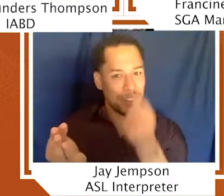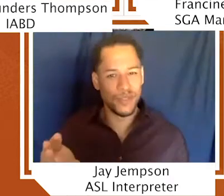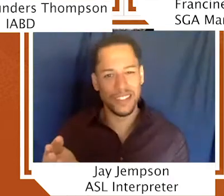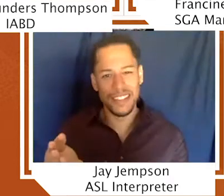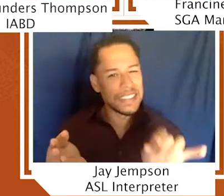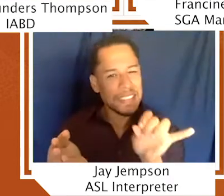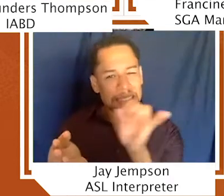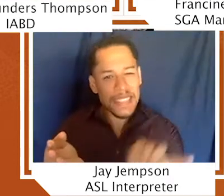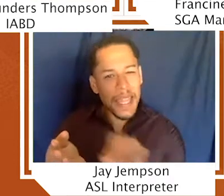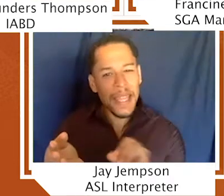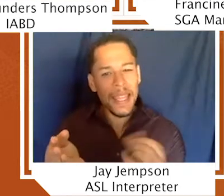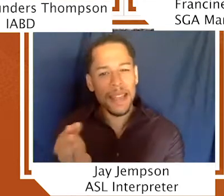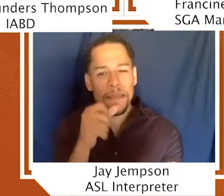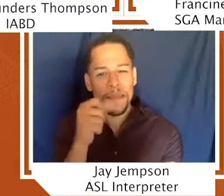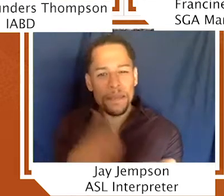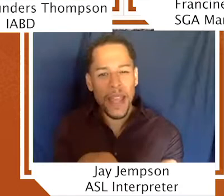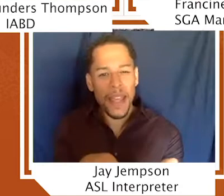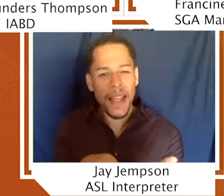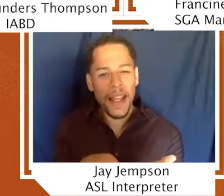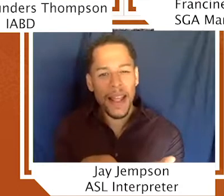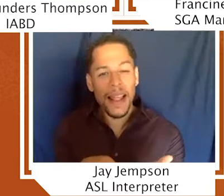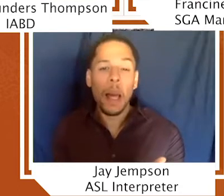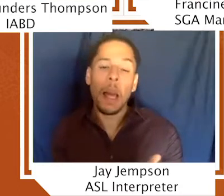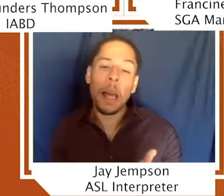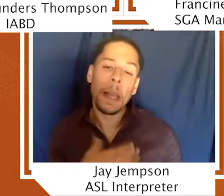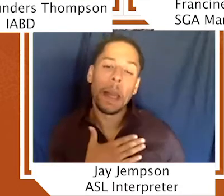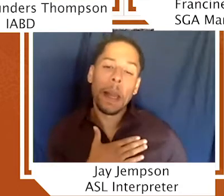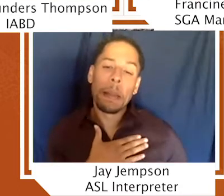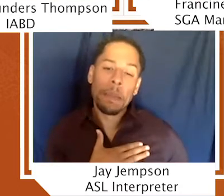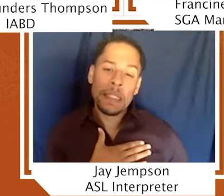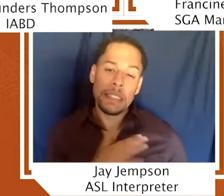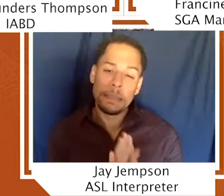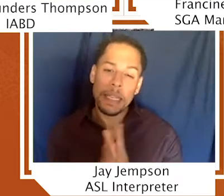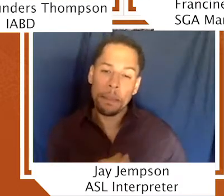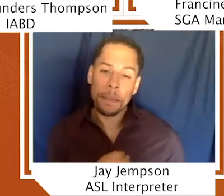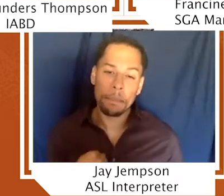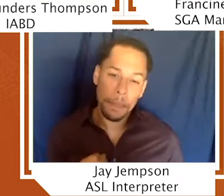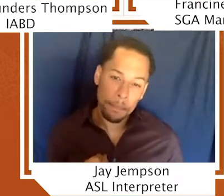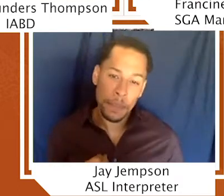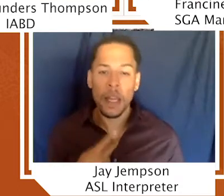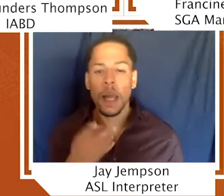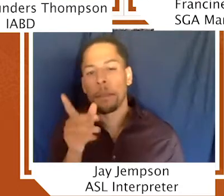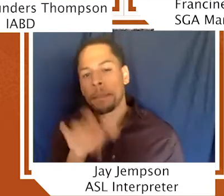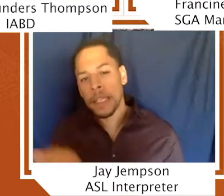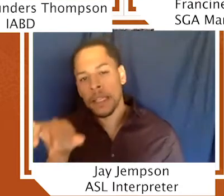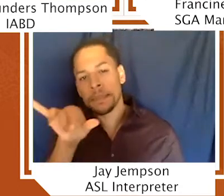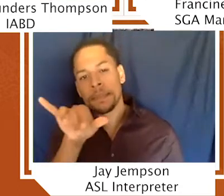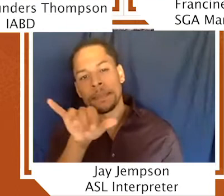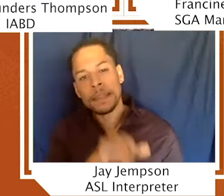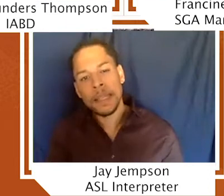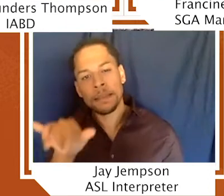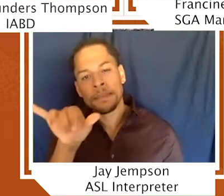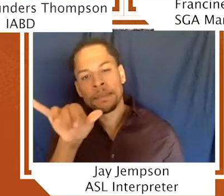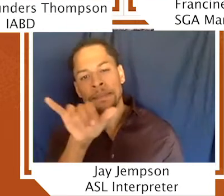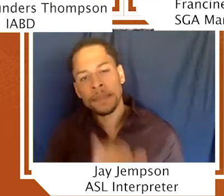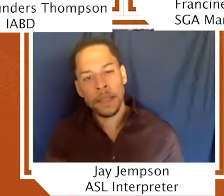member. No change. So I'm back to that same thing I said earlier, Toran, systems change. So